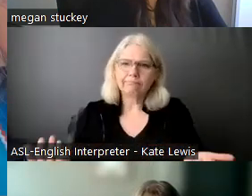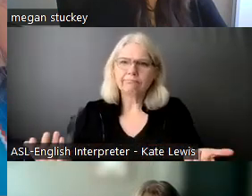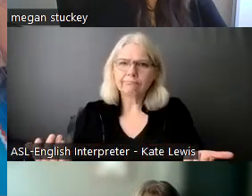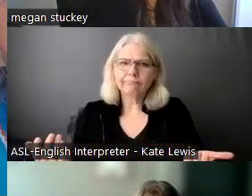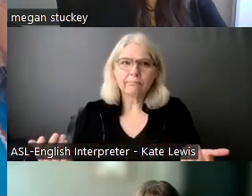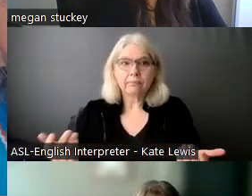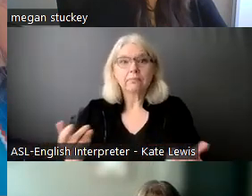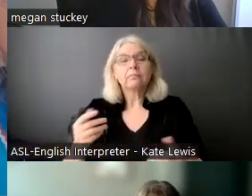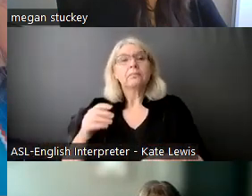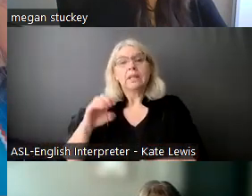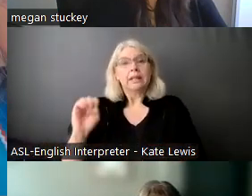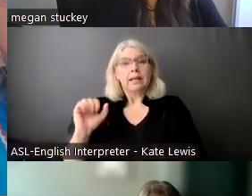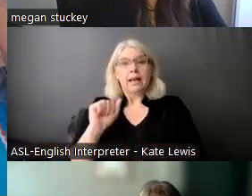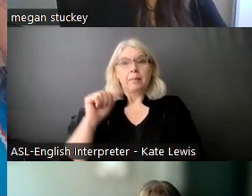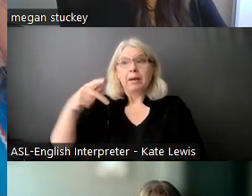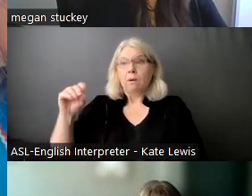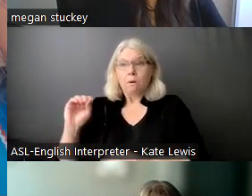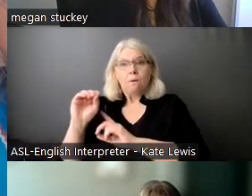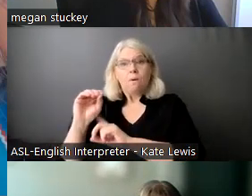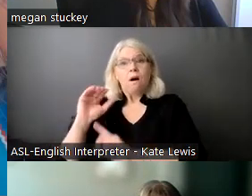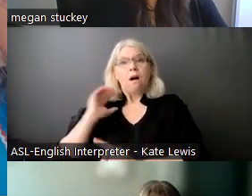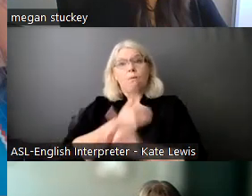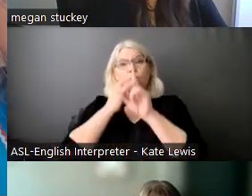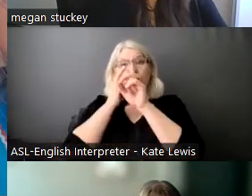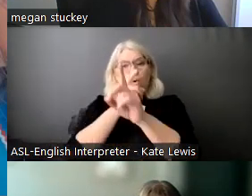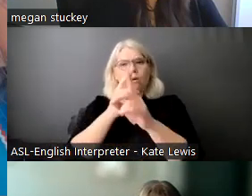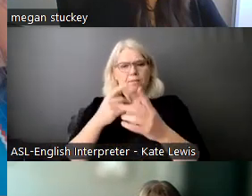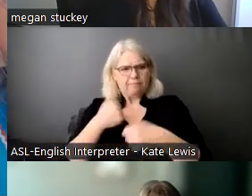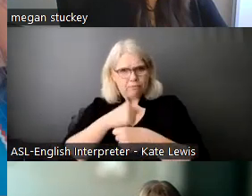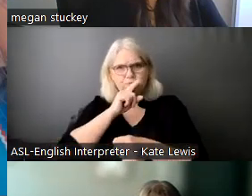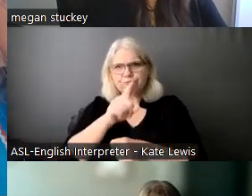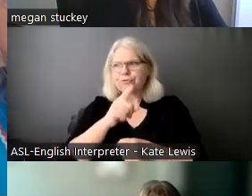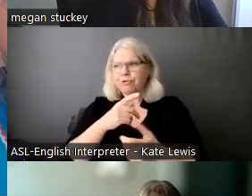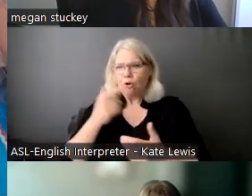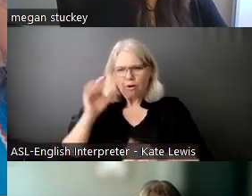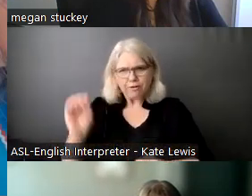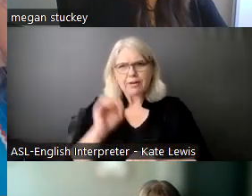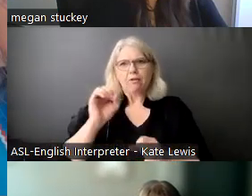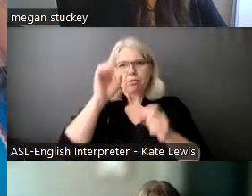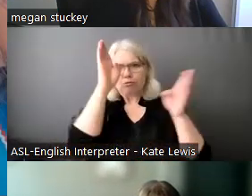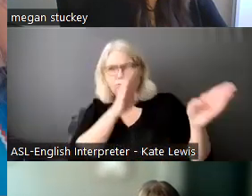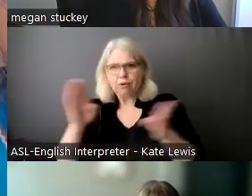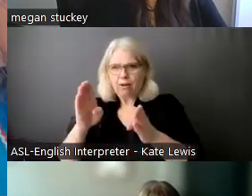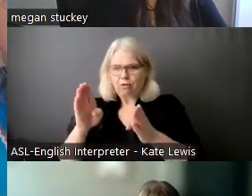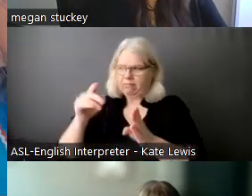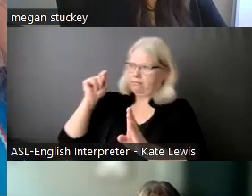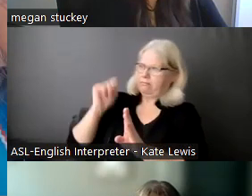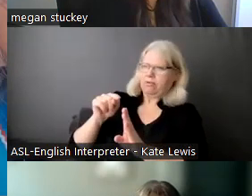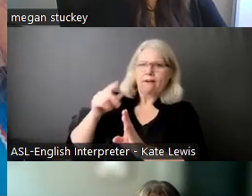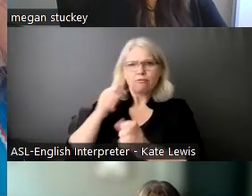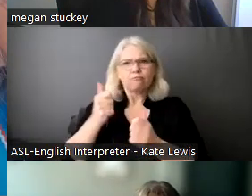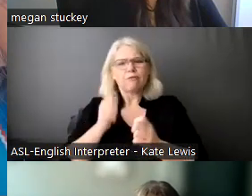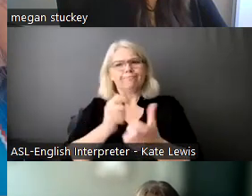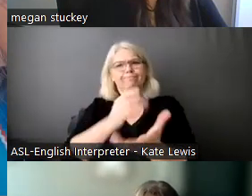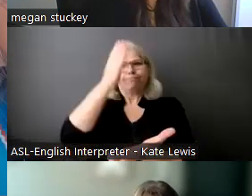Prevention Ontario is mandated to support the implementation of Ontario's strategy to combat elder abuse. And as always,